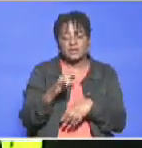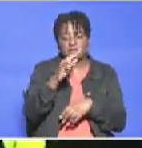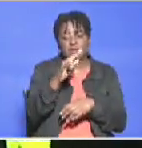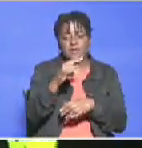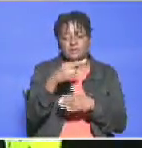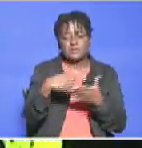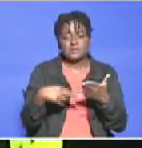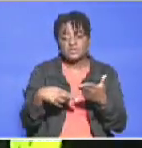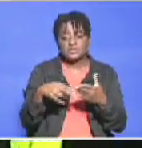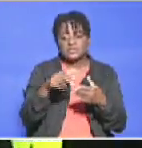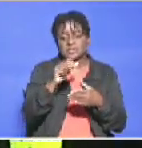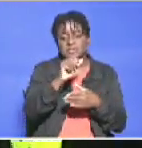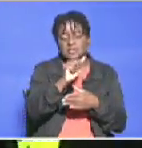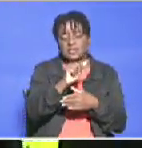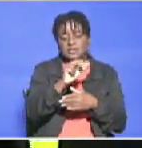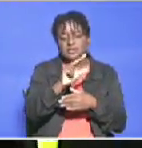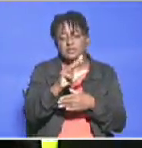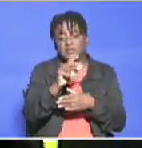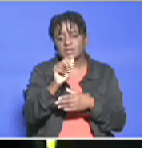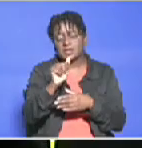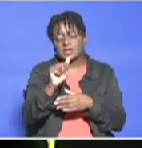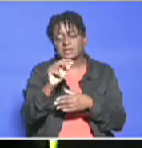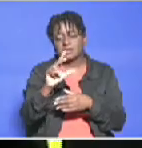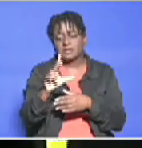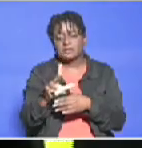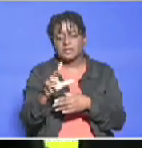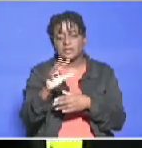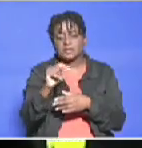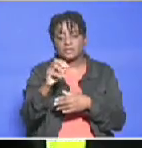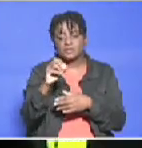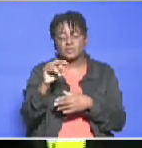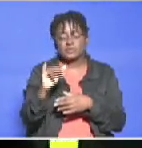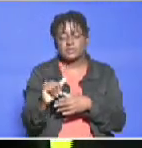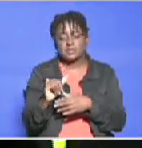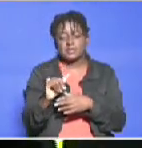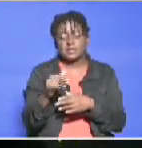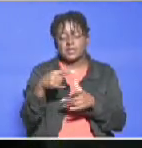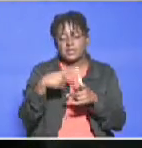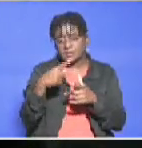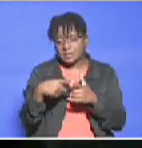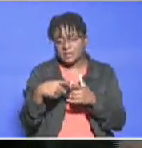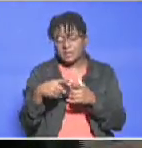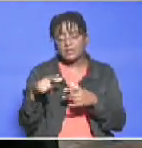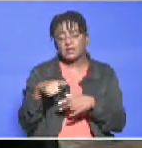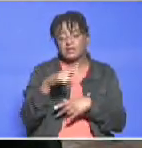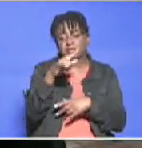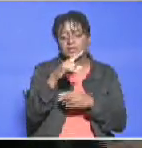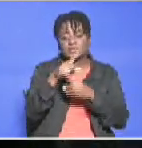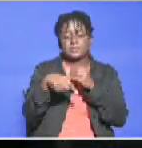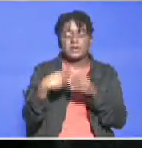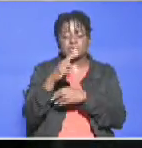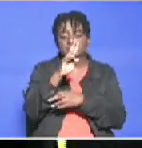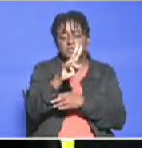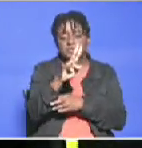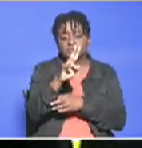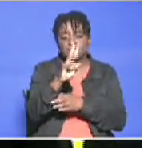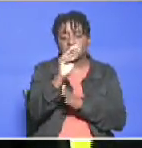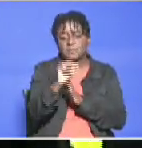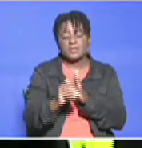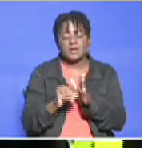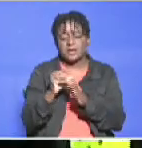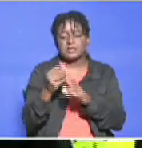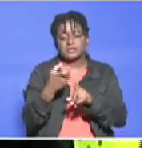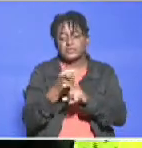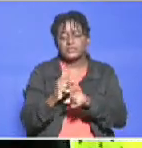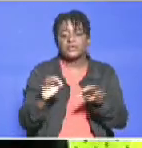November 8383 Charlie. And at that point, the aircraft was about 2 nautical miles from the field.